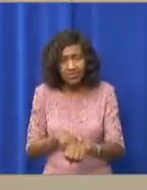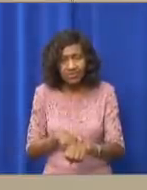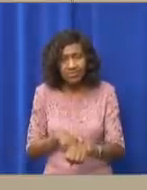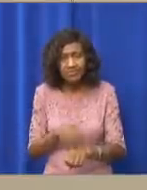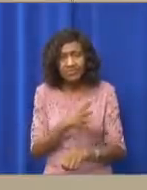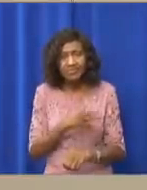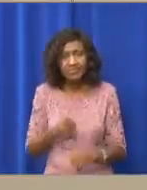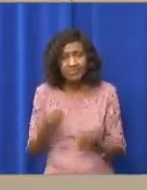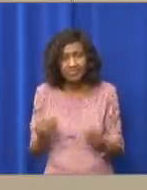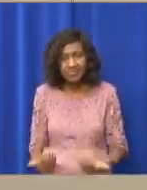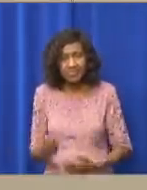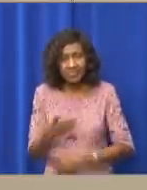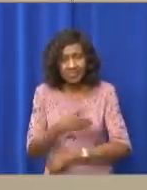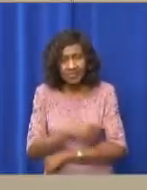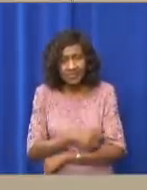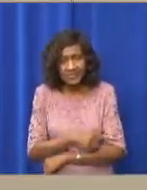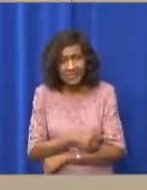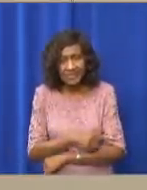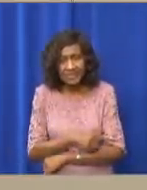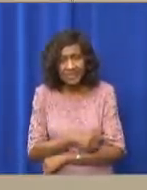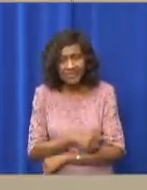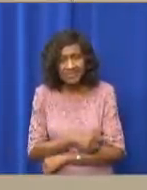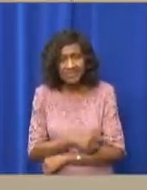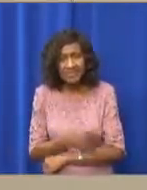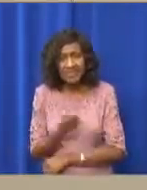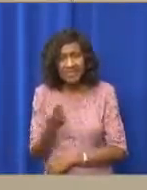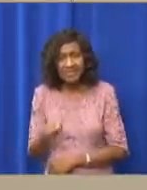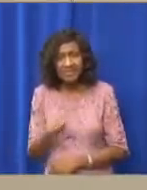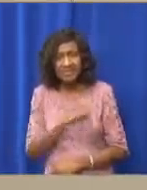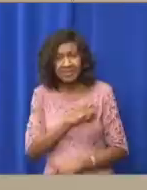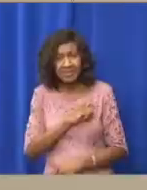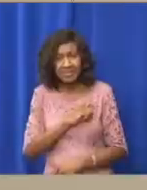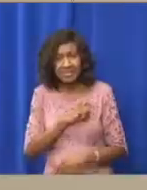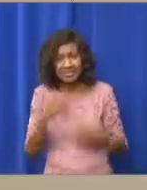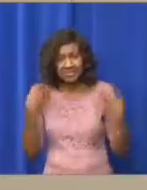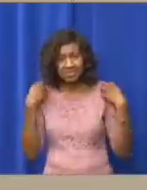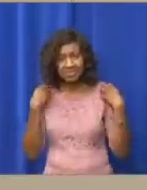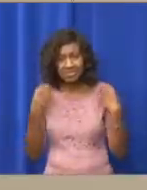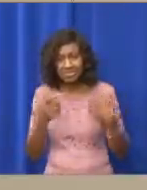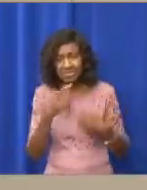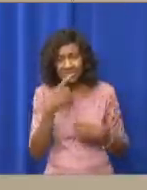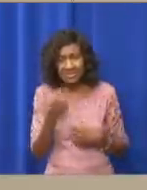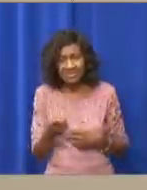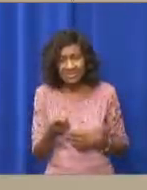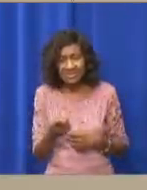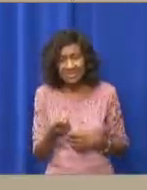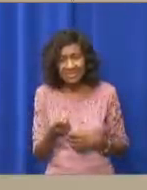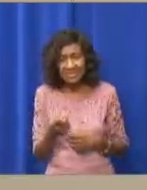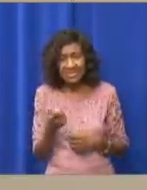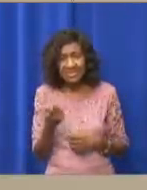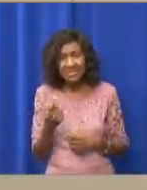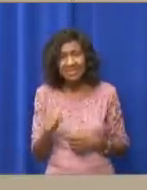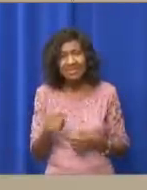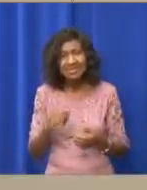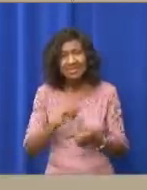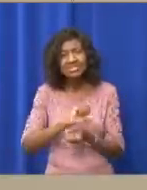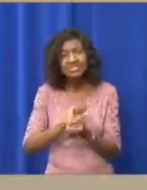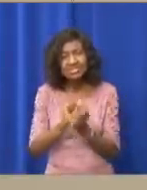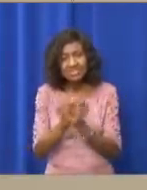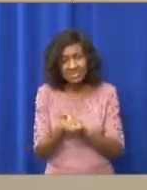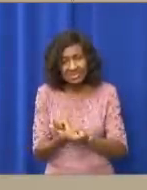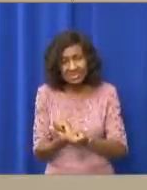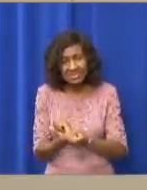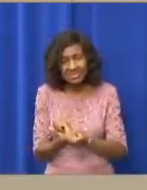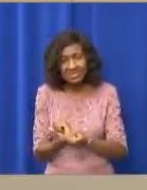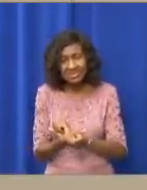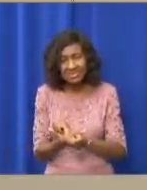And today, obviously, the Commissioner has indicated and signaled the changes,